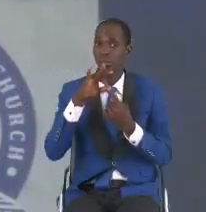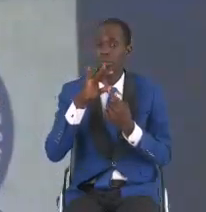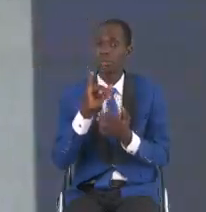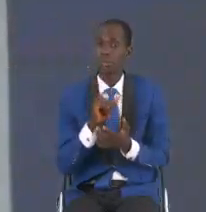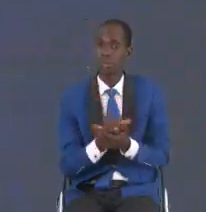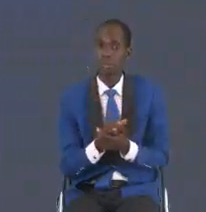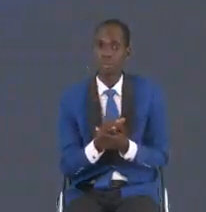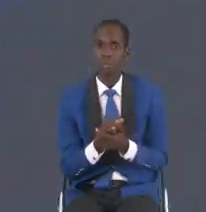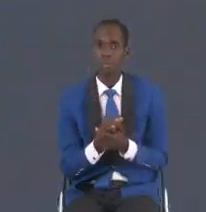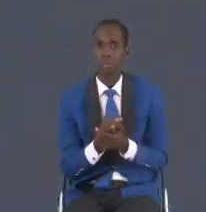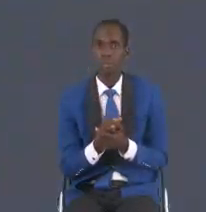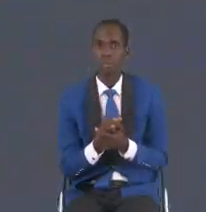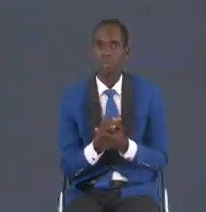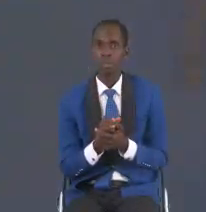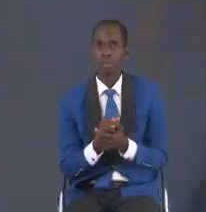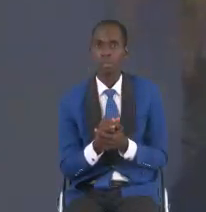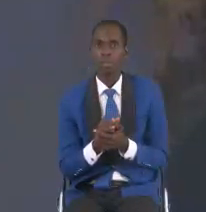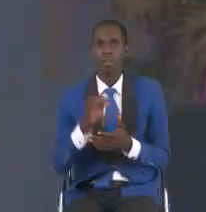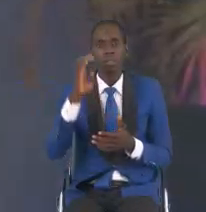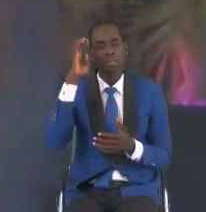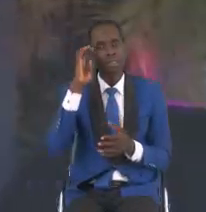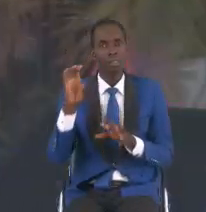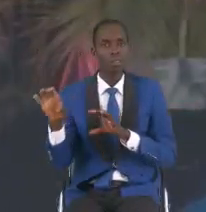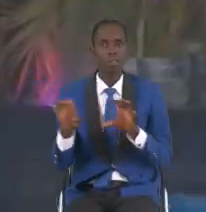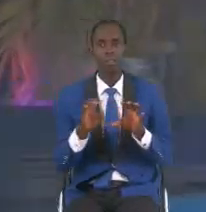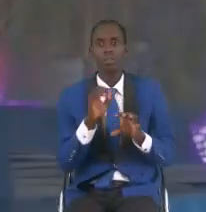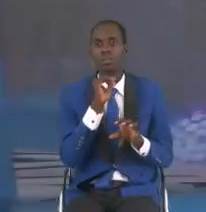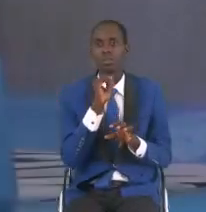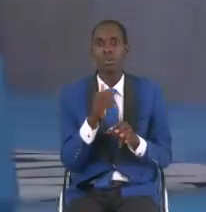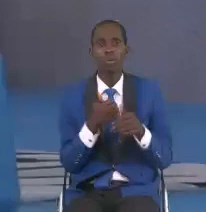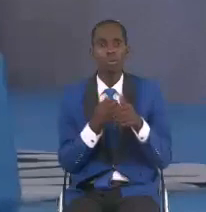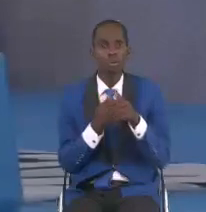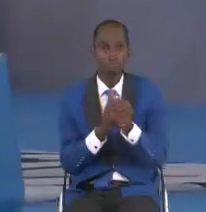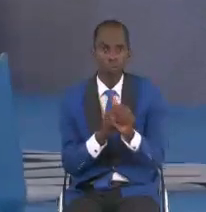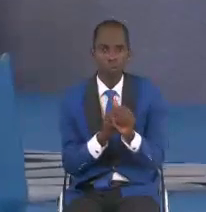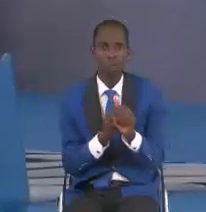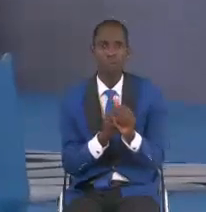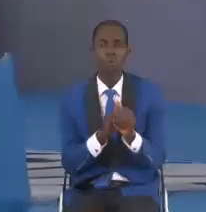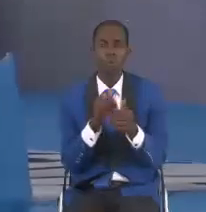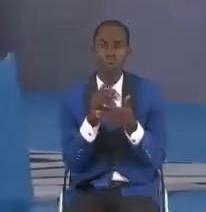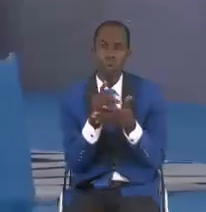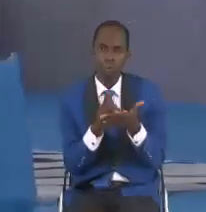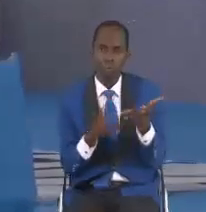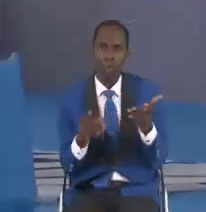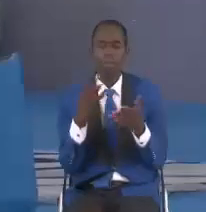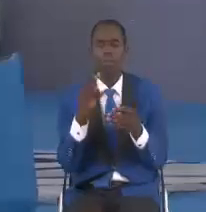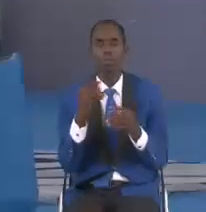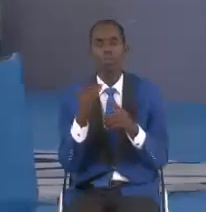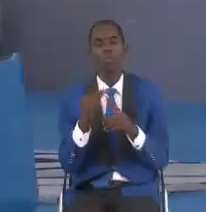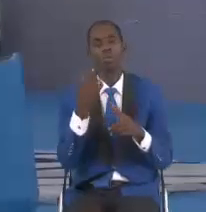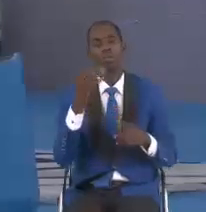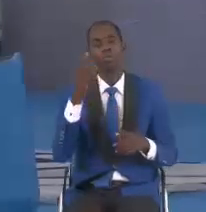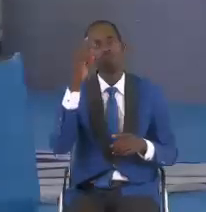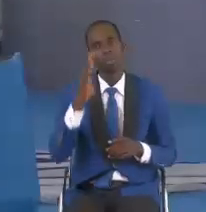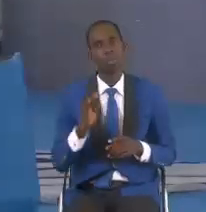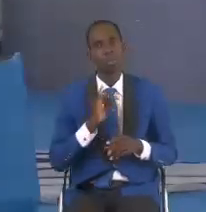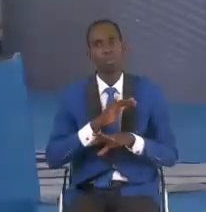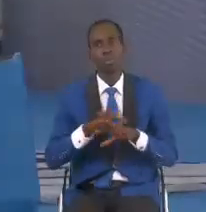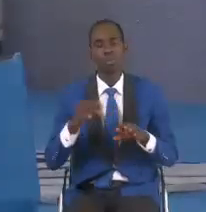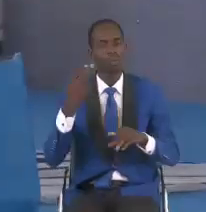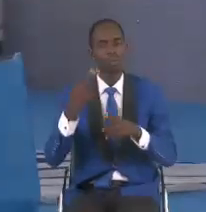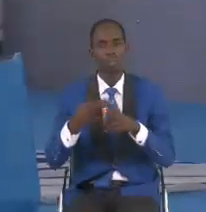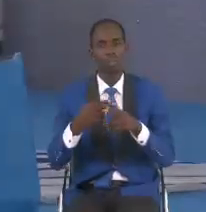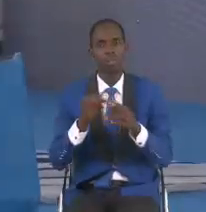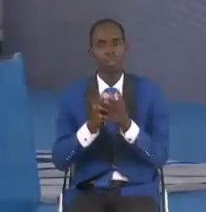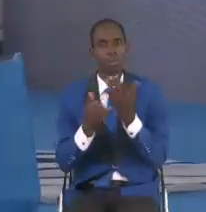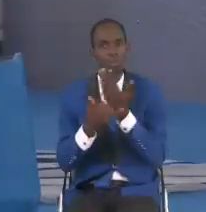he didn't follow a particular part of the word of God. I don't want to mention the country. If I mention